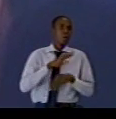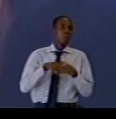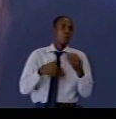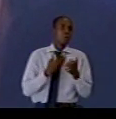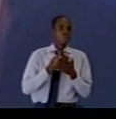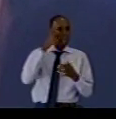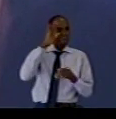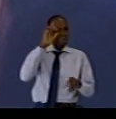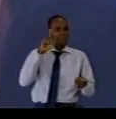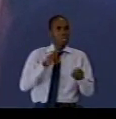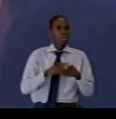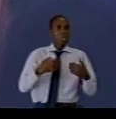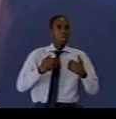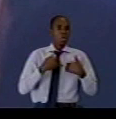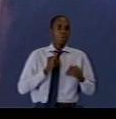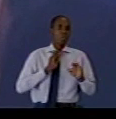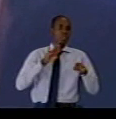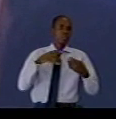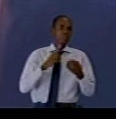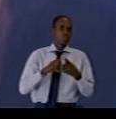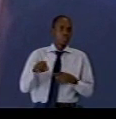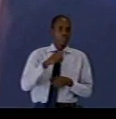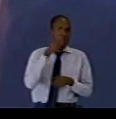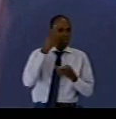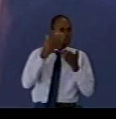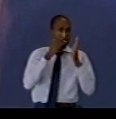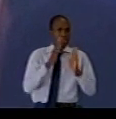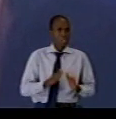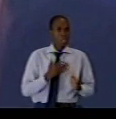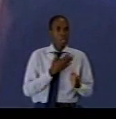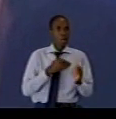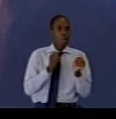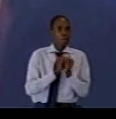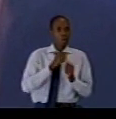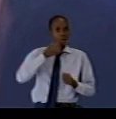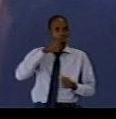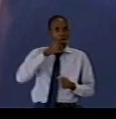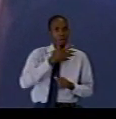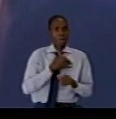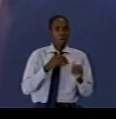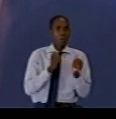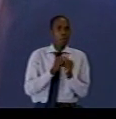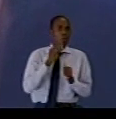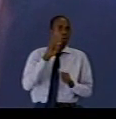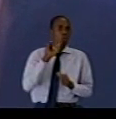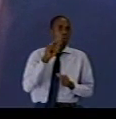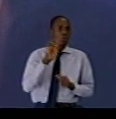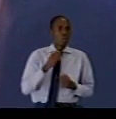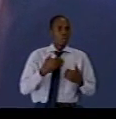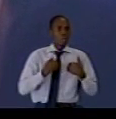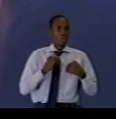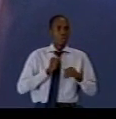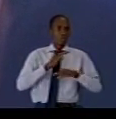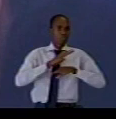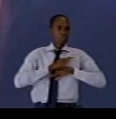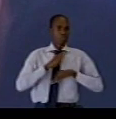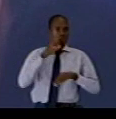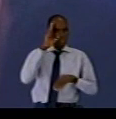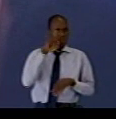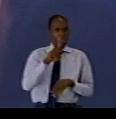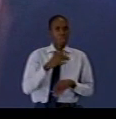lord, and all his brethren have I given to him for servants, and with corn and wine have I sustained